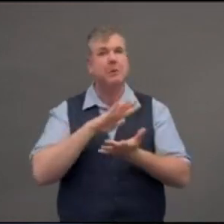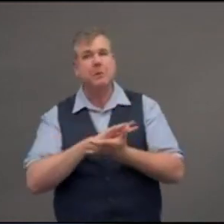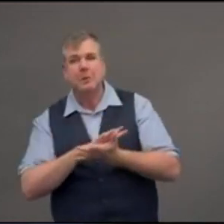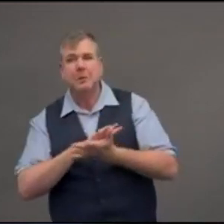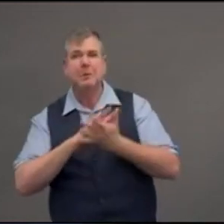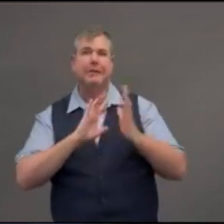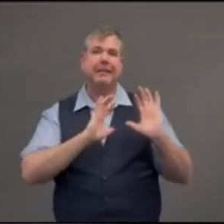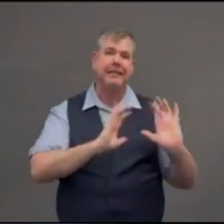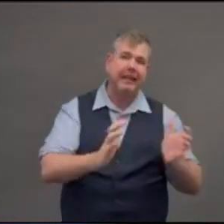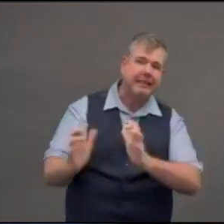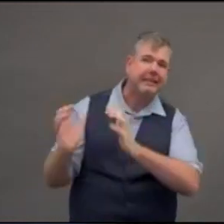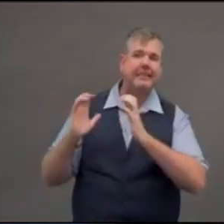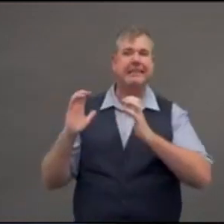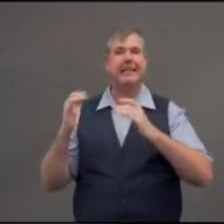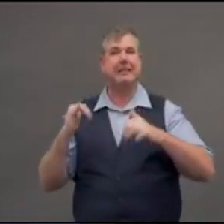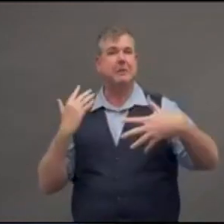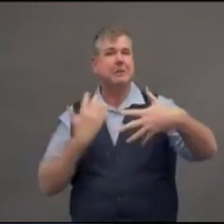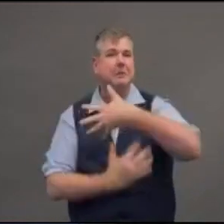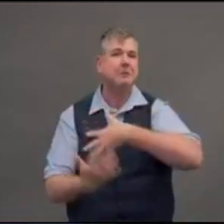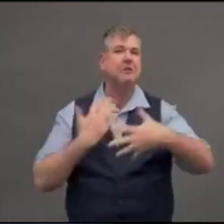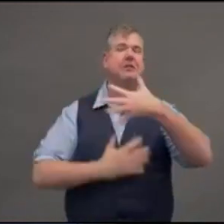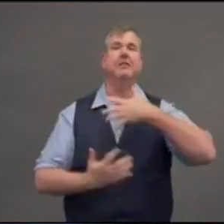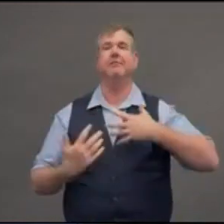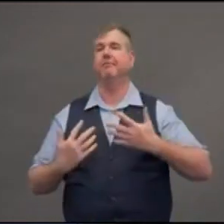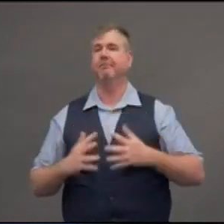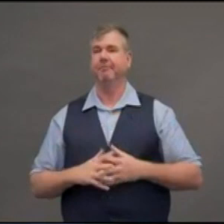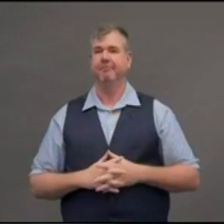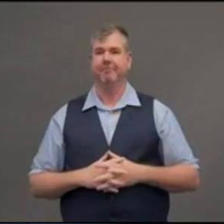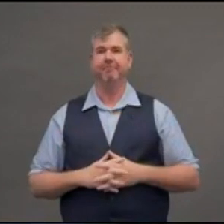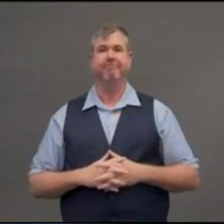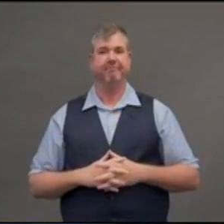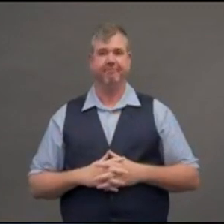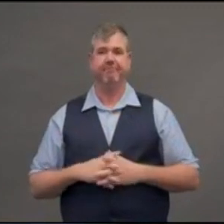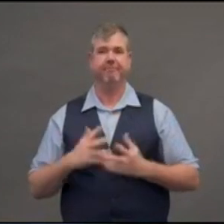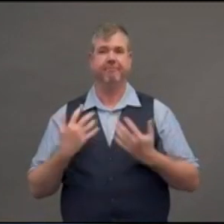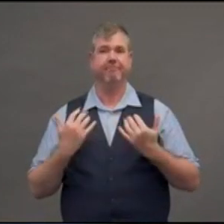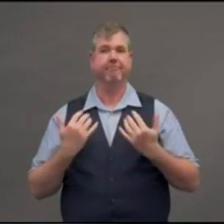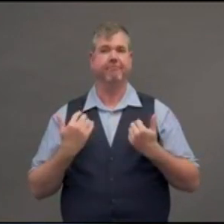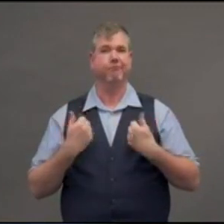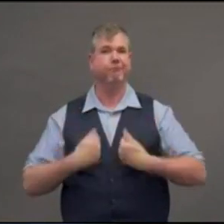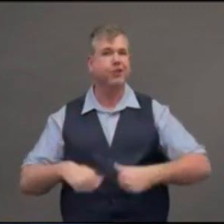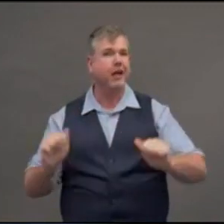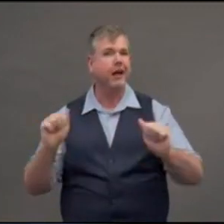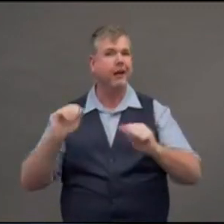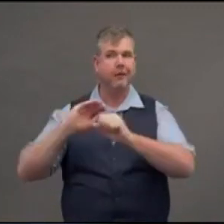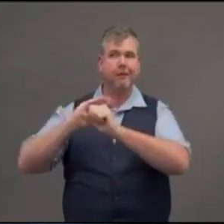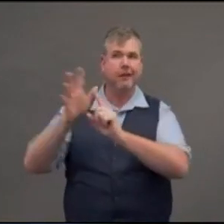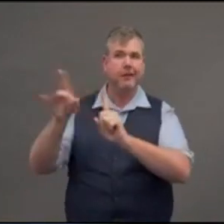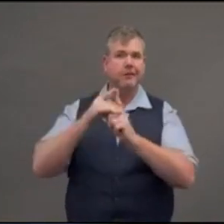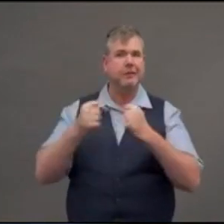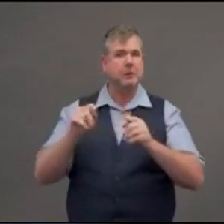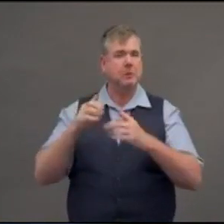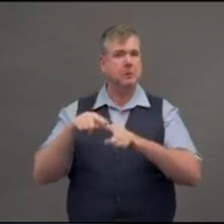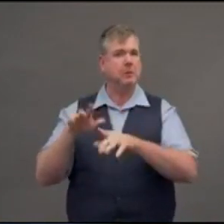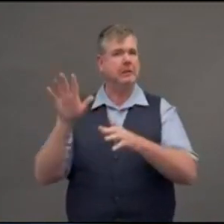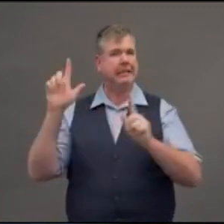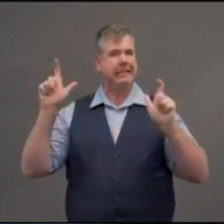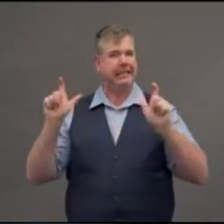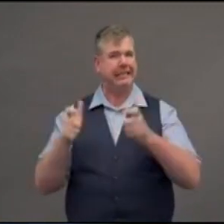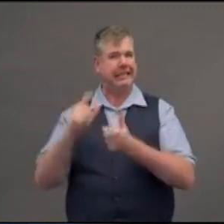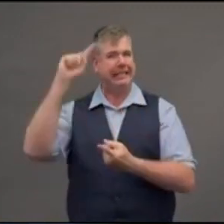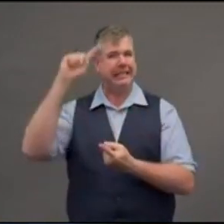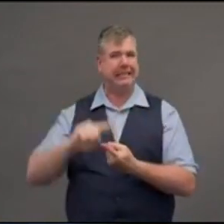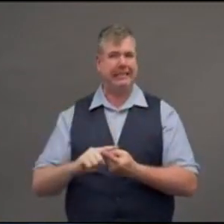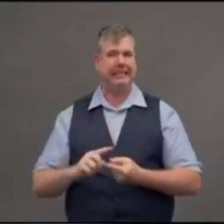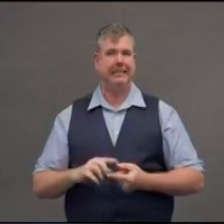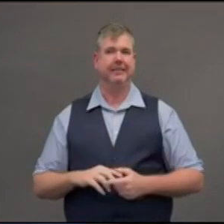groups. Slowing the spread of COVID-19 has forced less in-person social interaction and canceled meetups